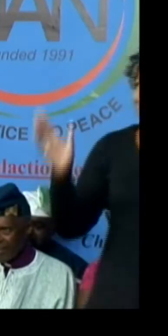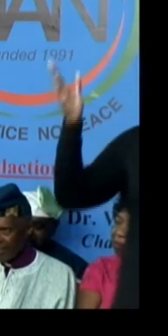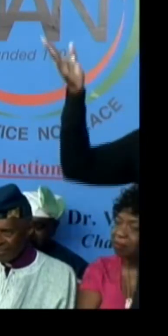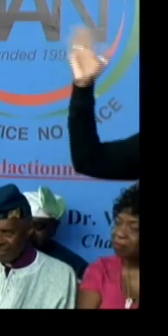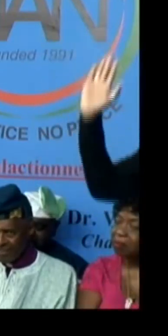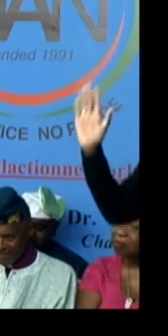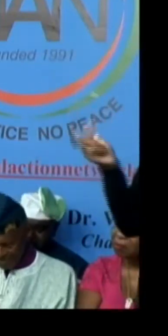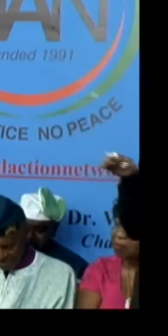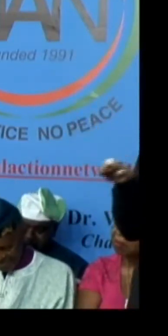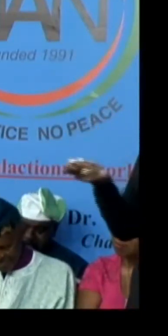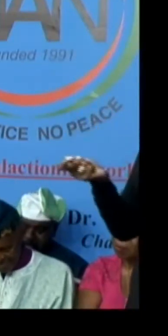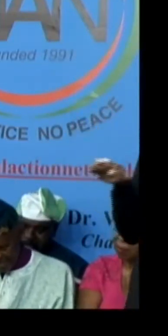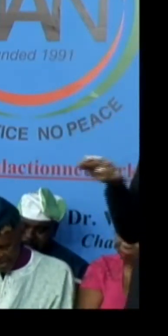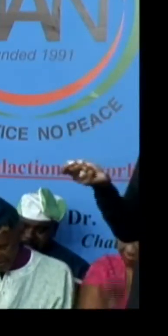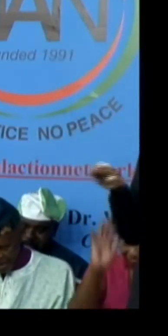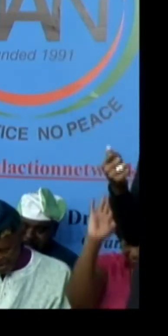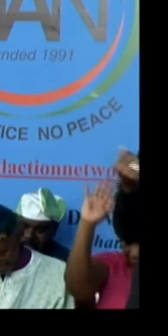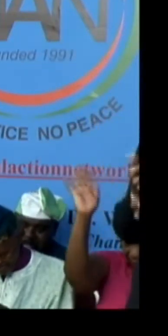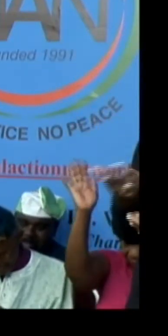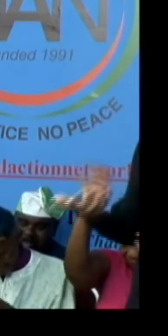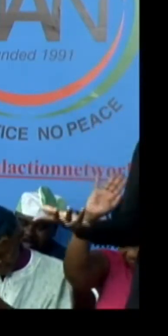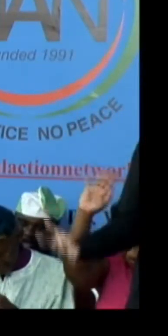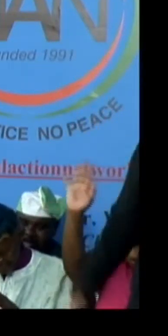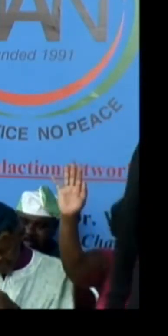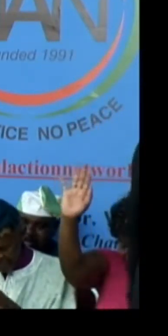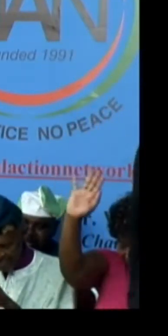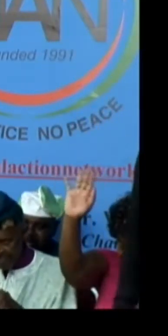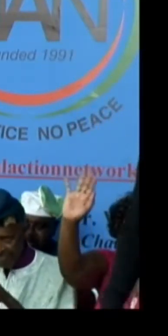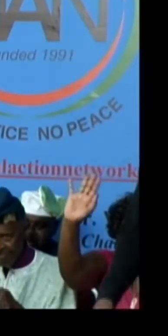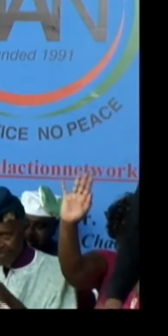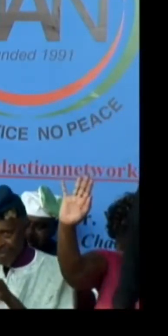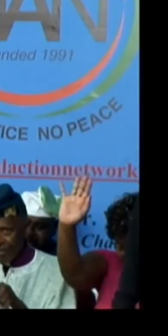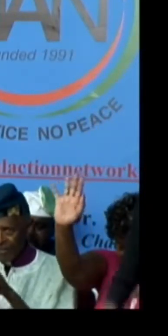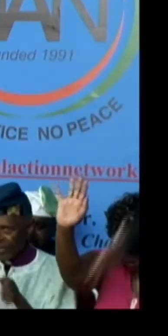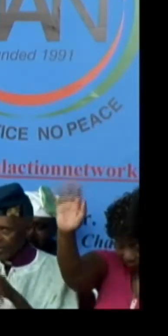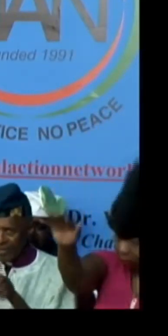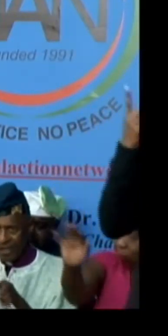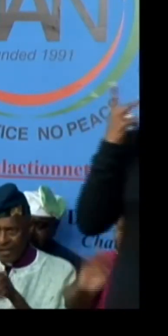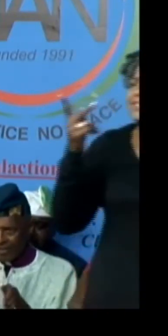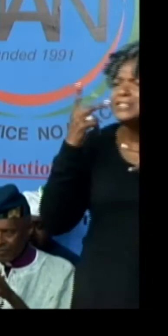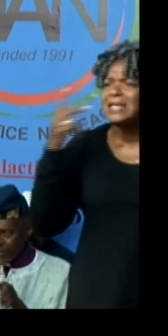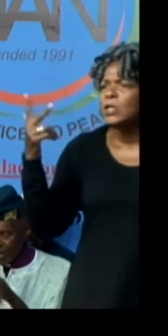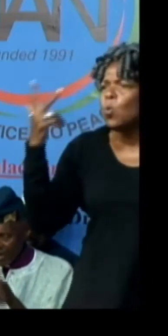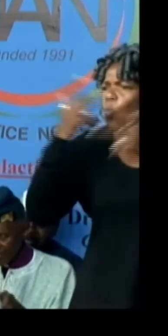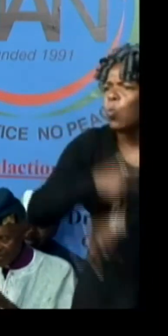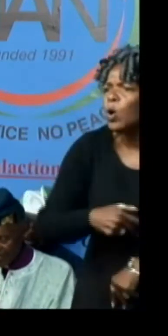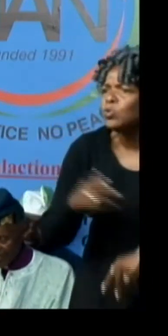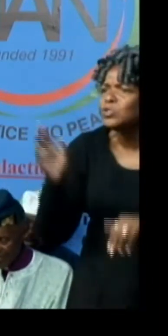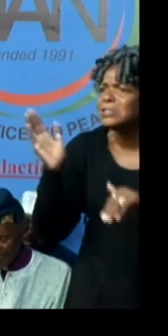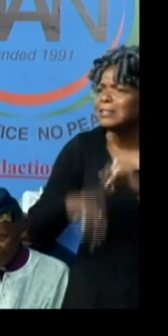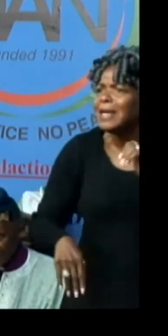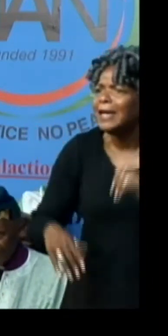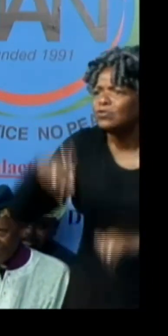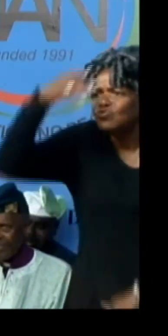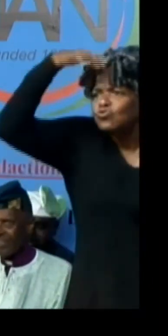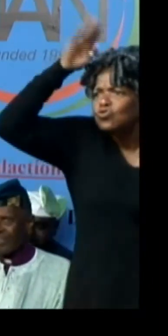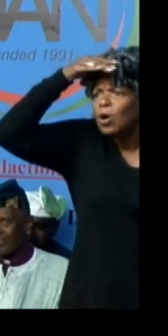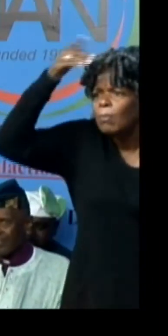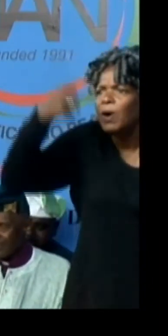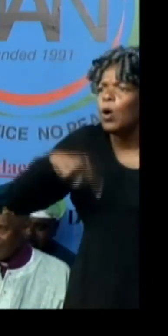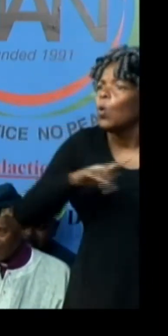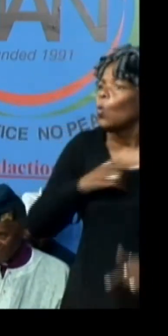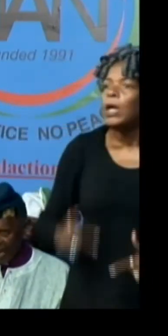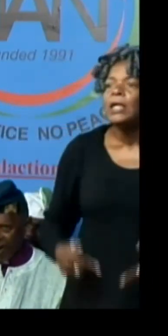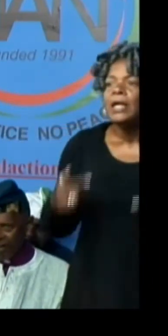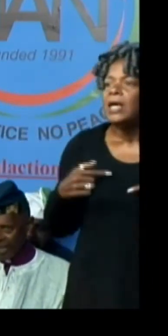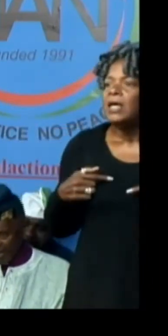by God would bring us to. I've seen things worse than Trump, and we got through him, and we'll get